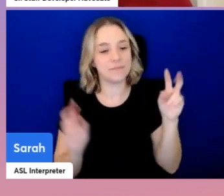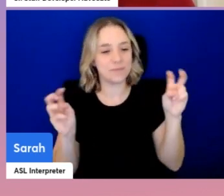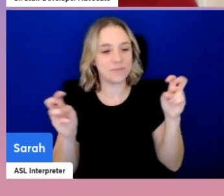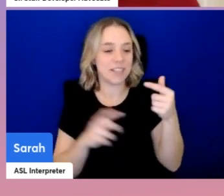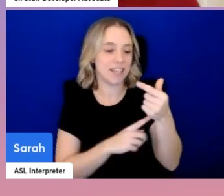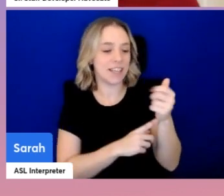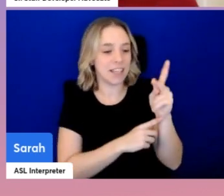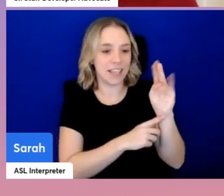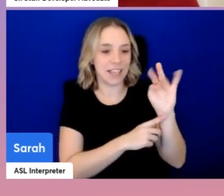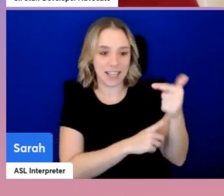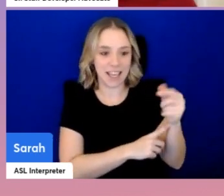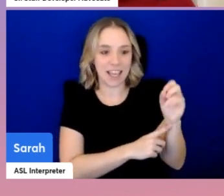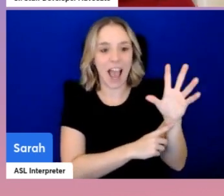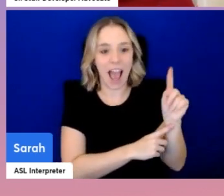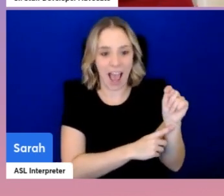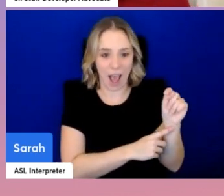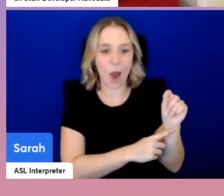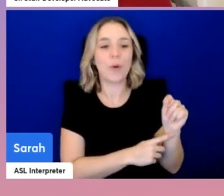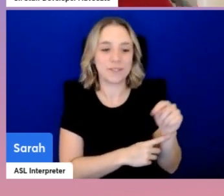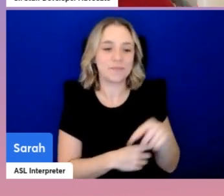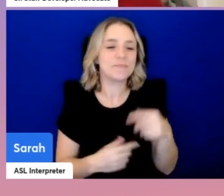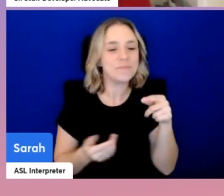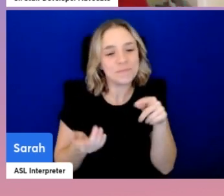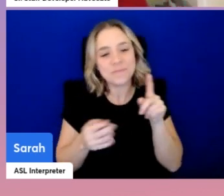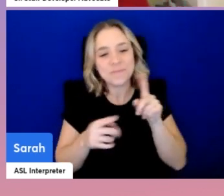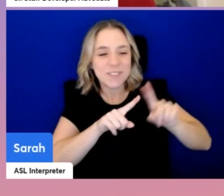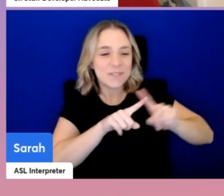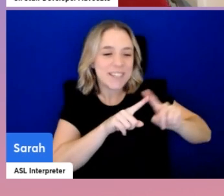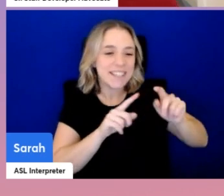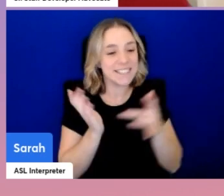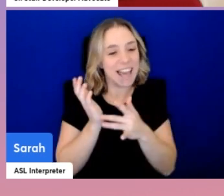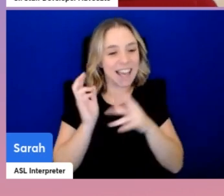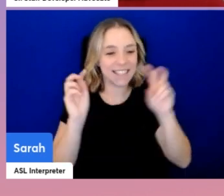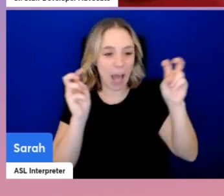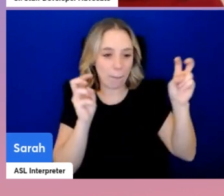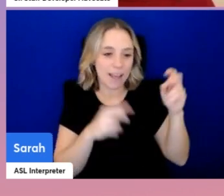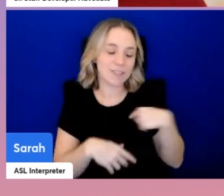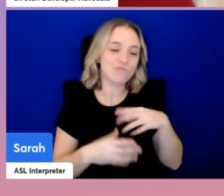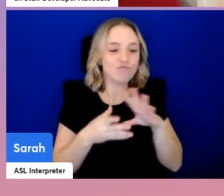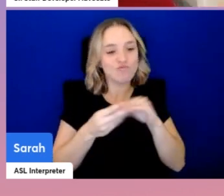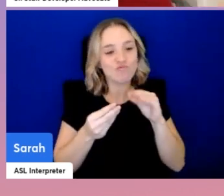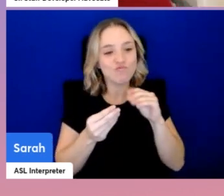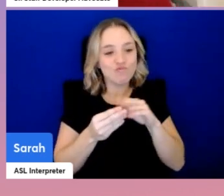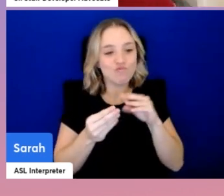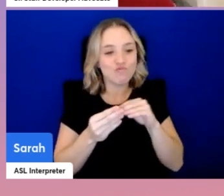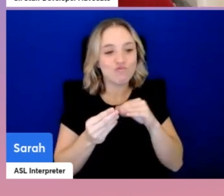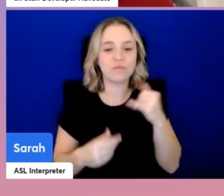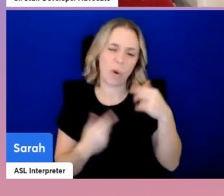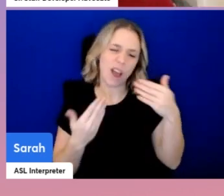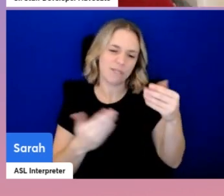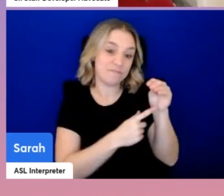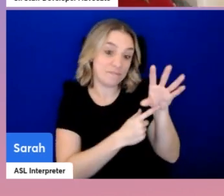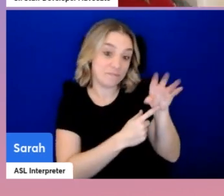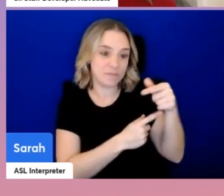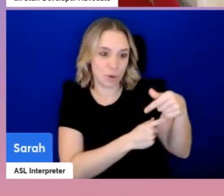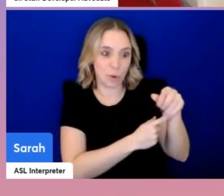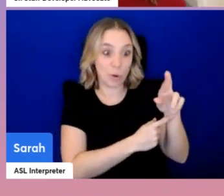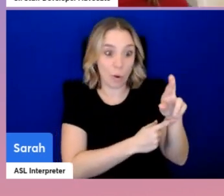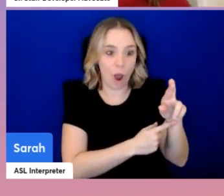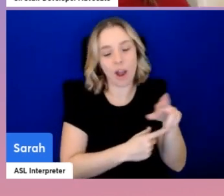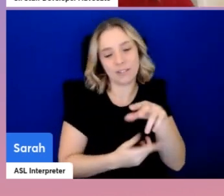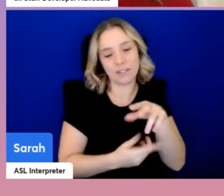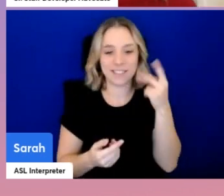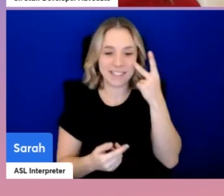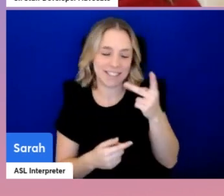tech geeks and to geek out on cool tech topics. You can scan the QR code to find it on various podcasting platforms or on YouTube if